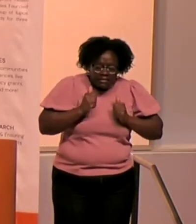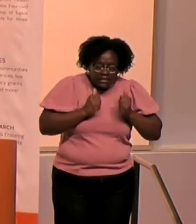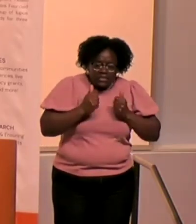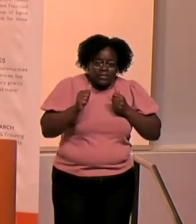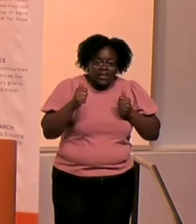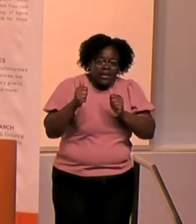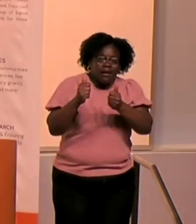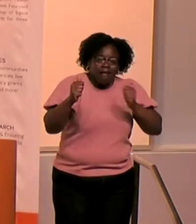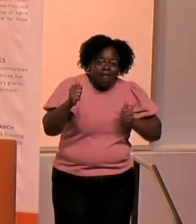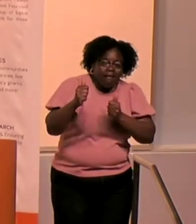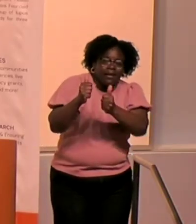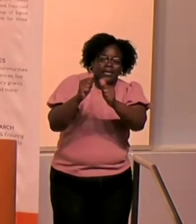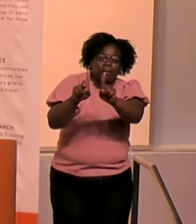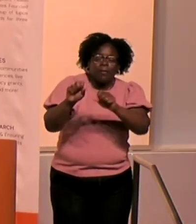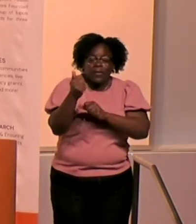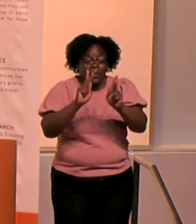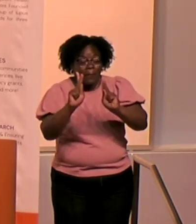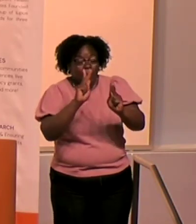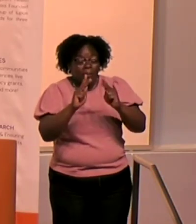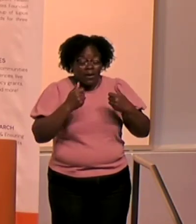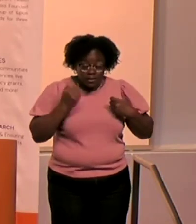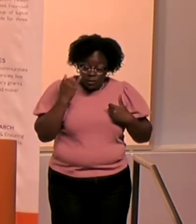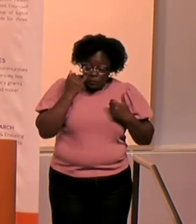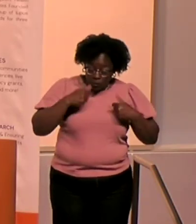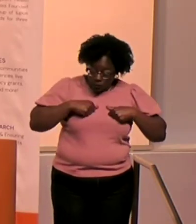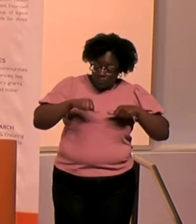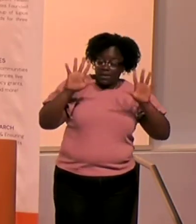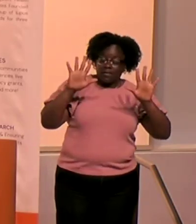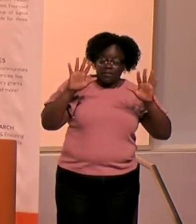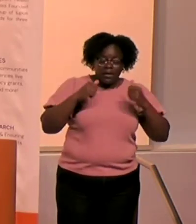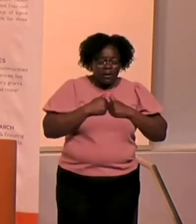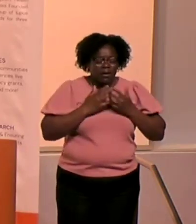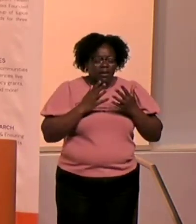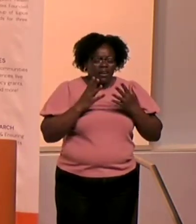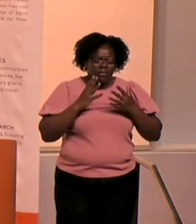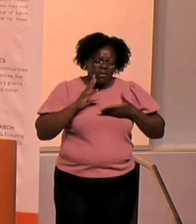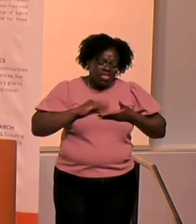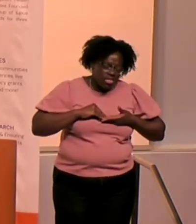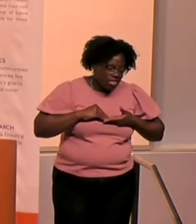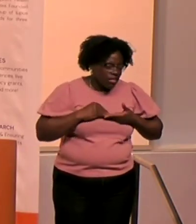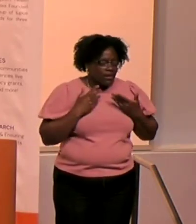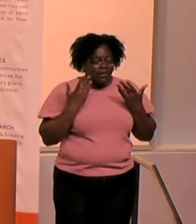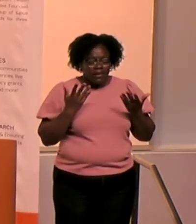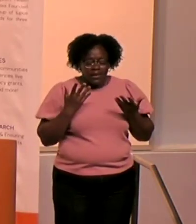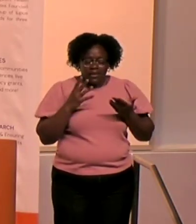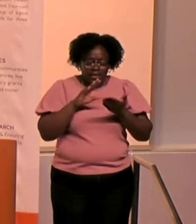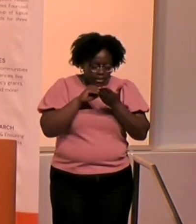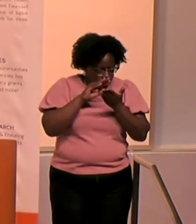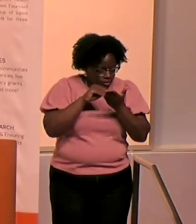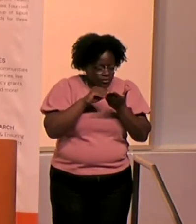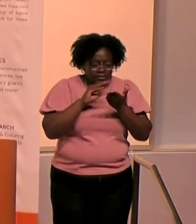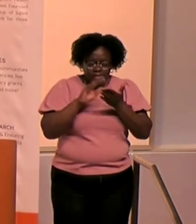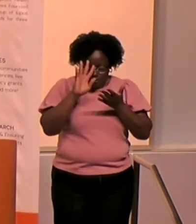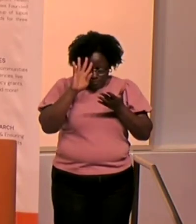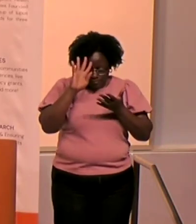and whatnot. So I felt if I give up, this is very diminishing myself. And I had to learn, no, I need to put